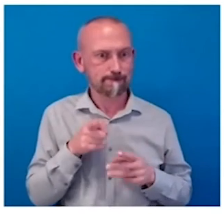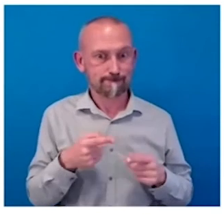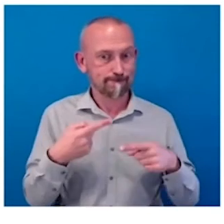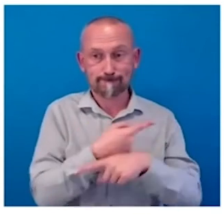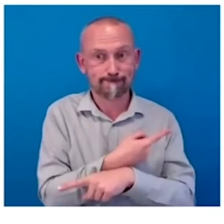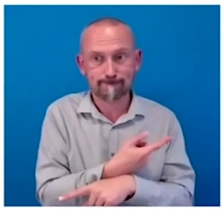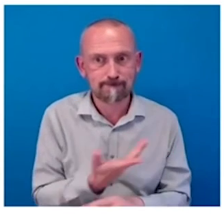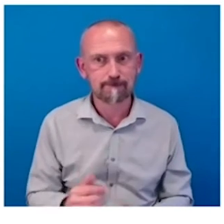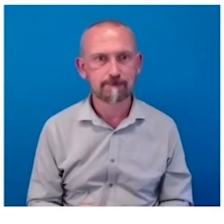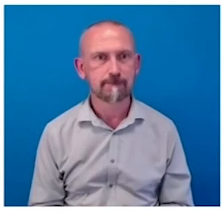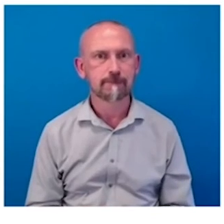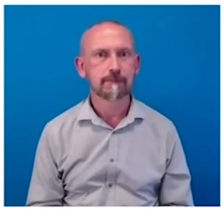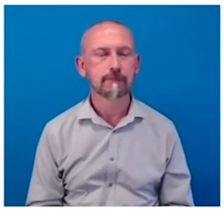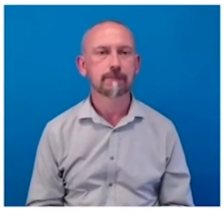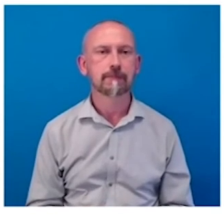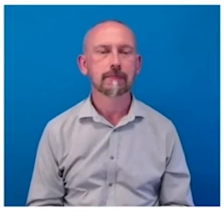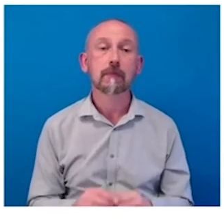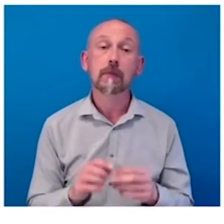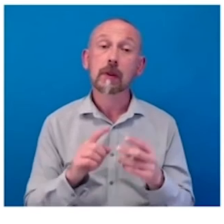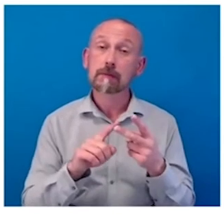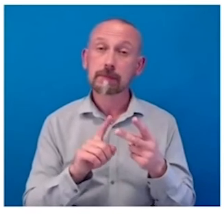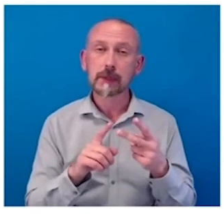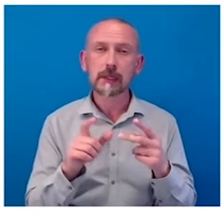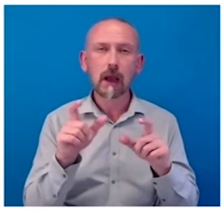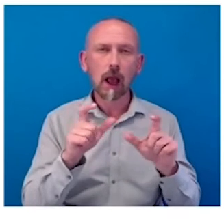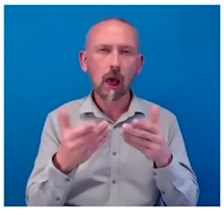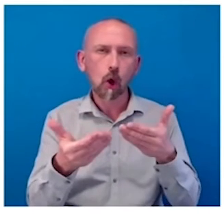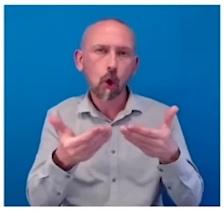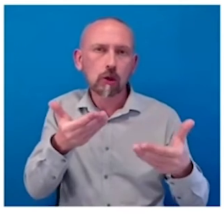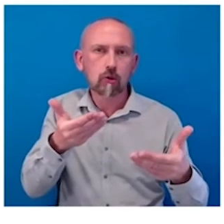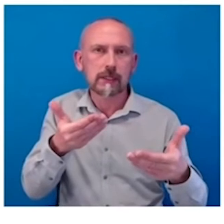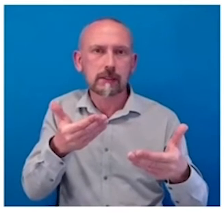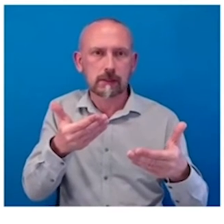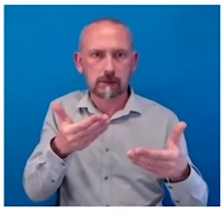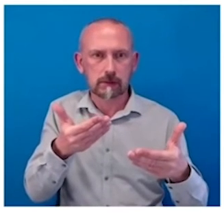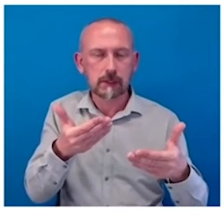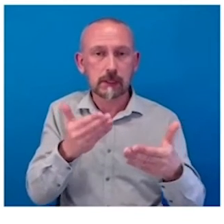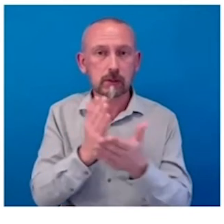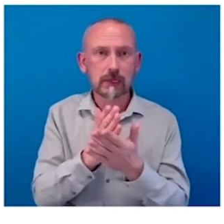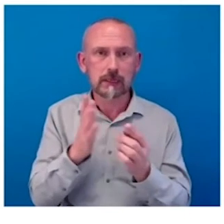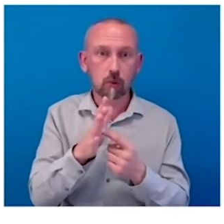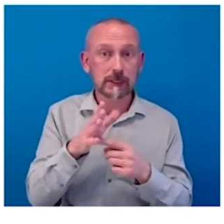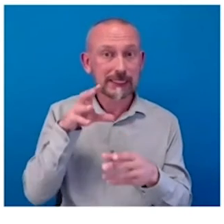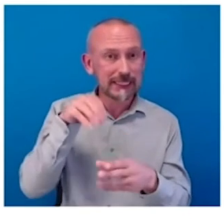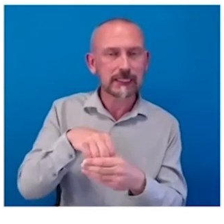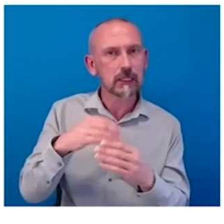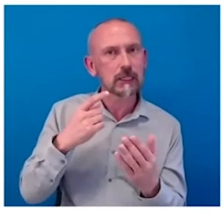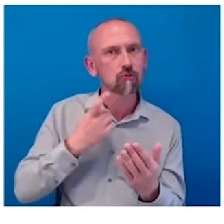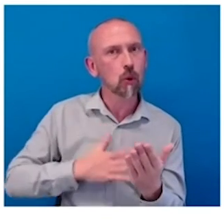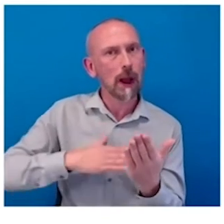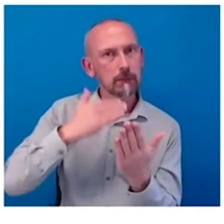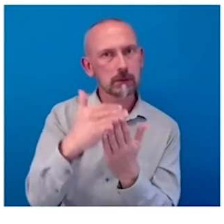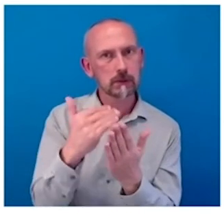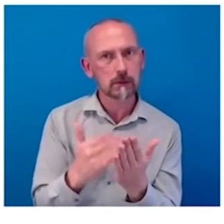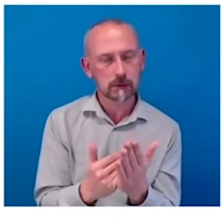We also need to think about color contrast. It's one of the Web Content Accessibility Guideline requirements. And you need to make sure